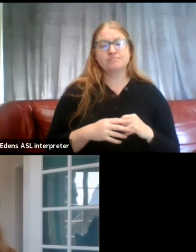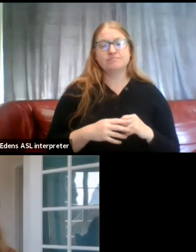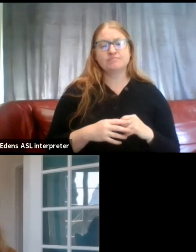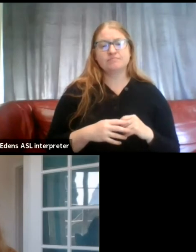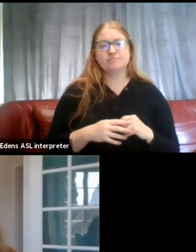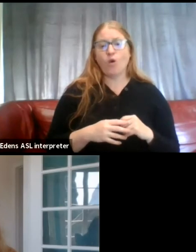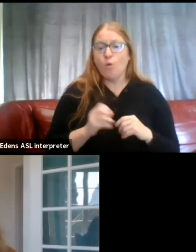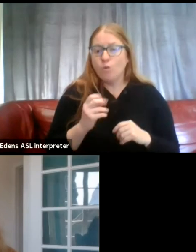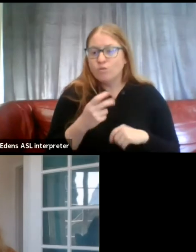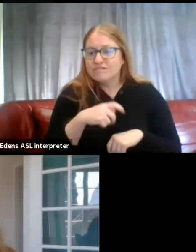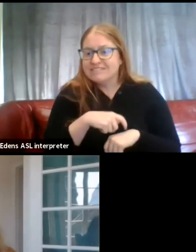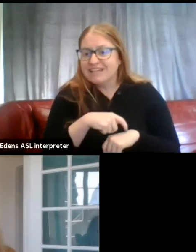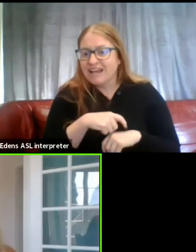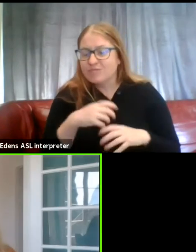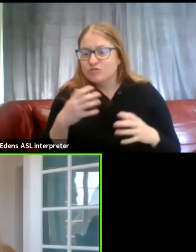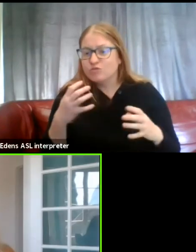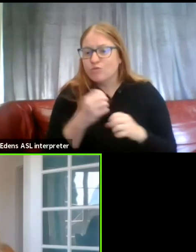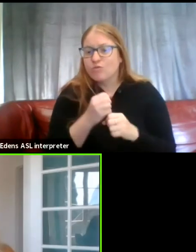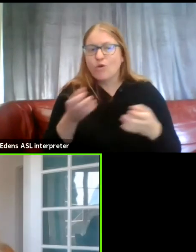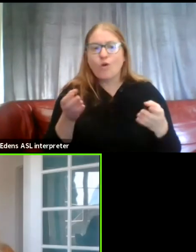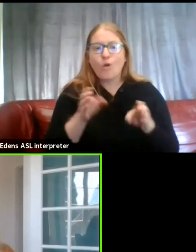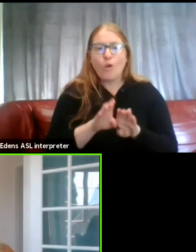Time to wrap up, I'm being told. Okay,